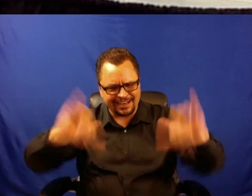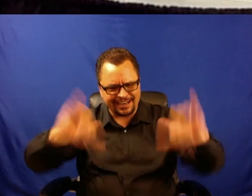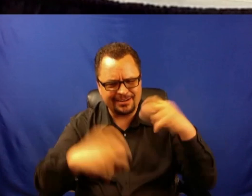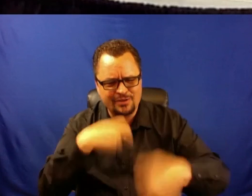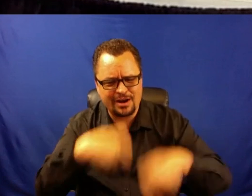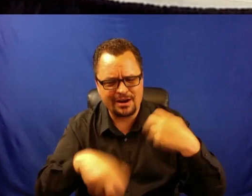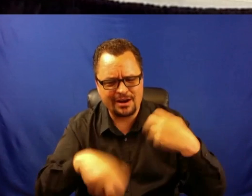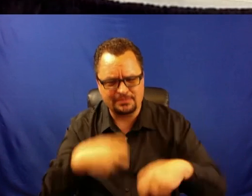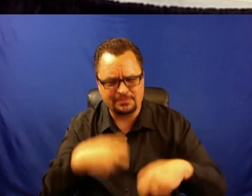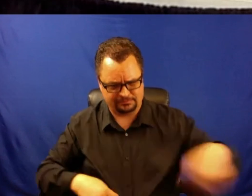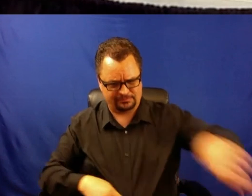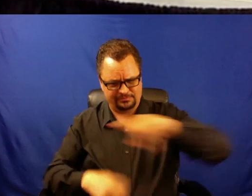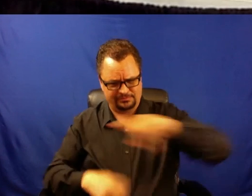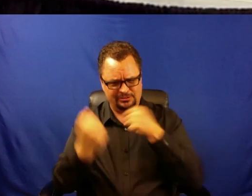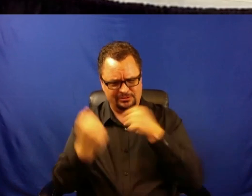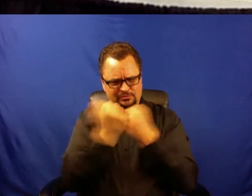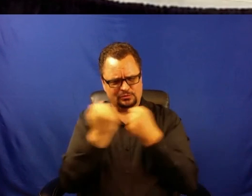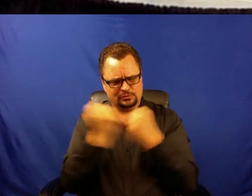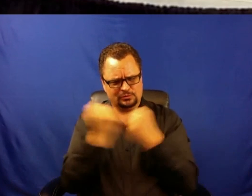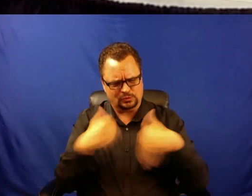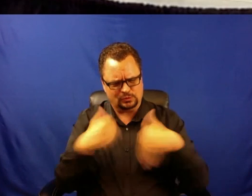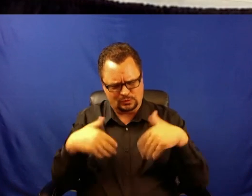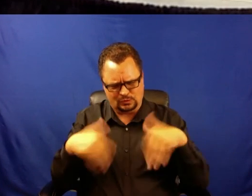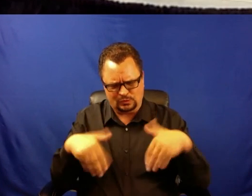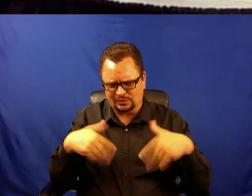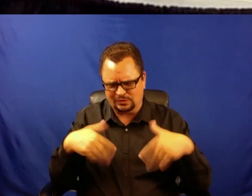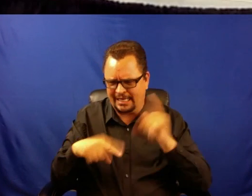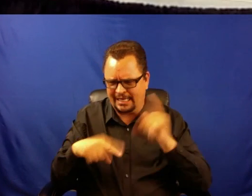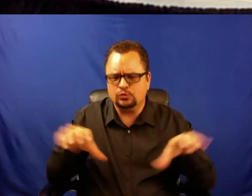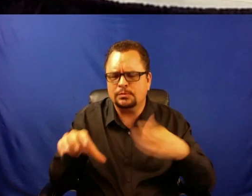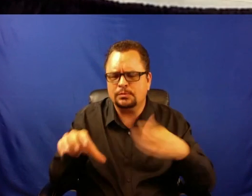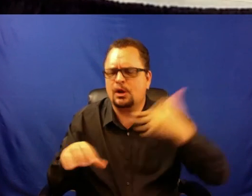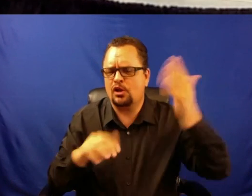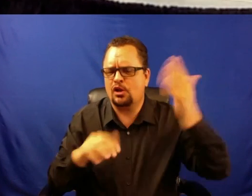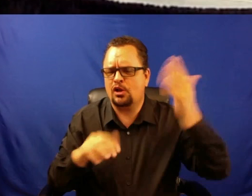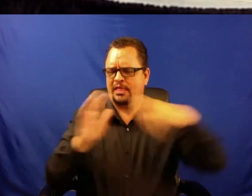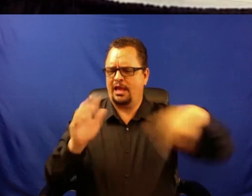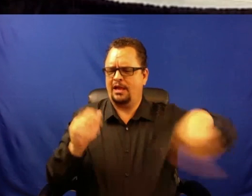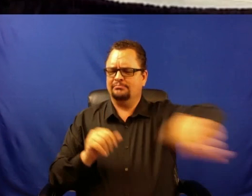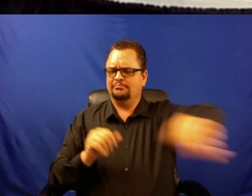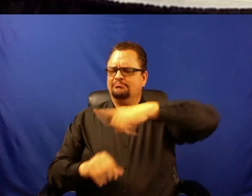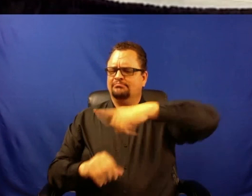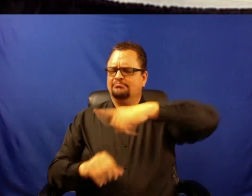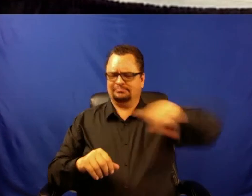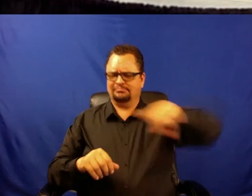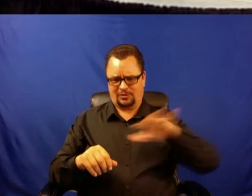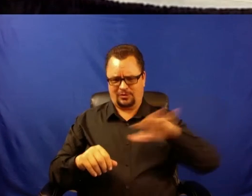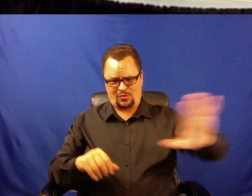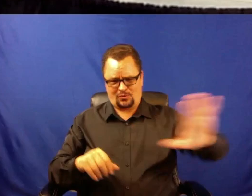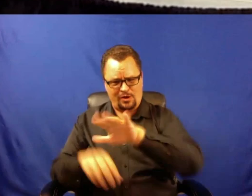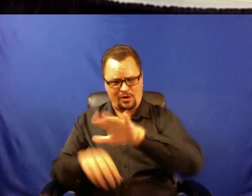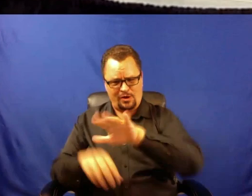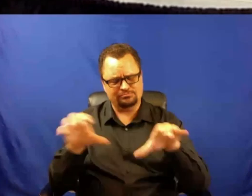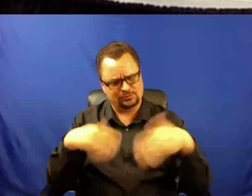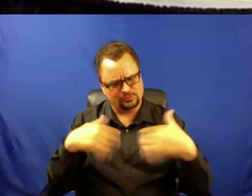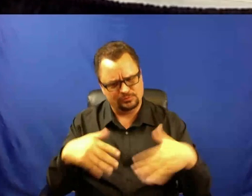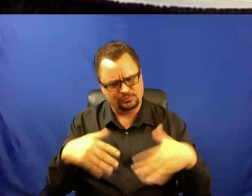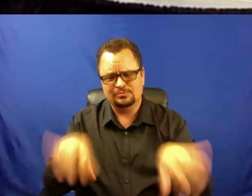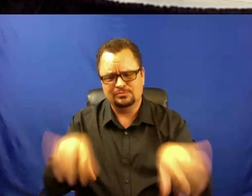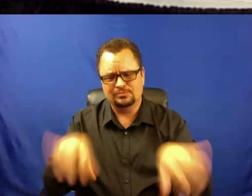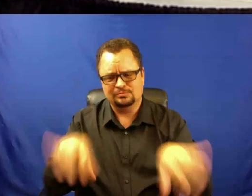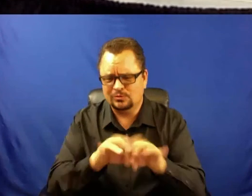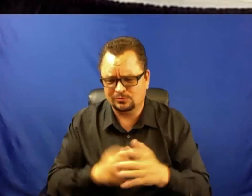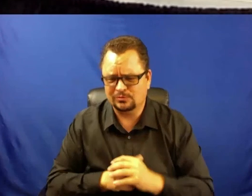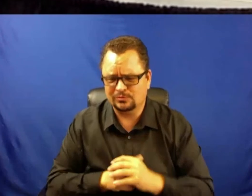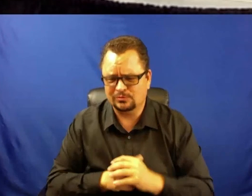know how incredible all of our employees are at every single level throughout